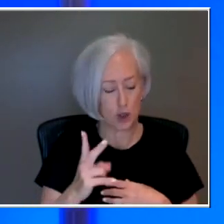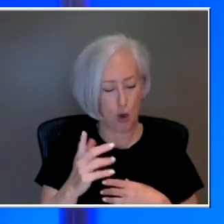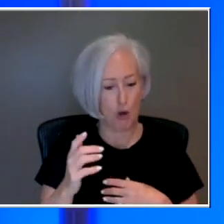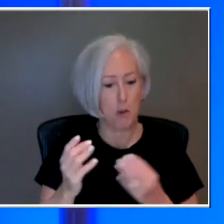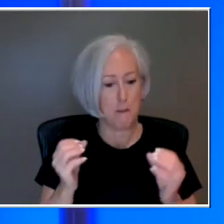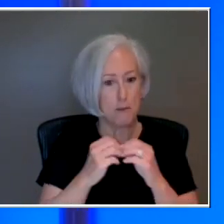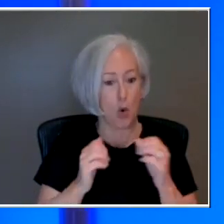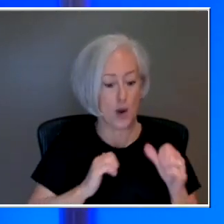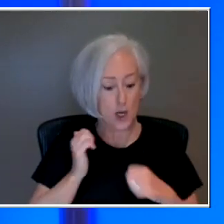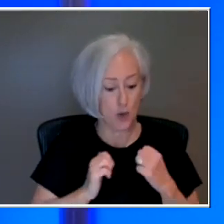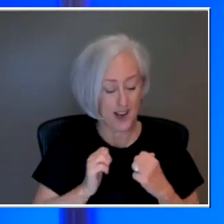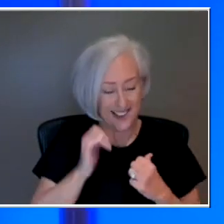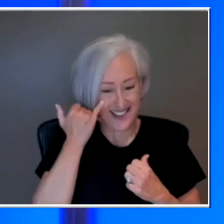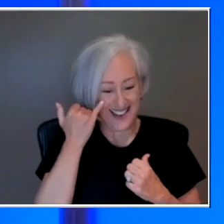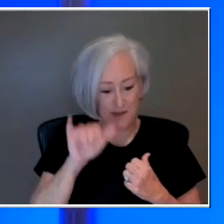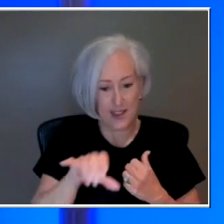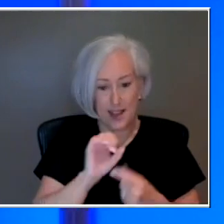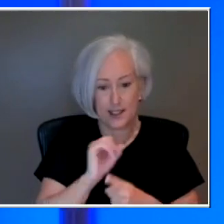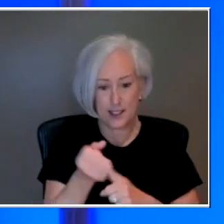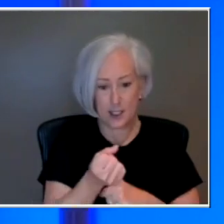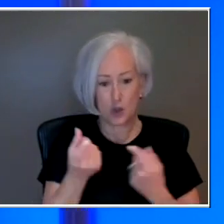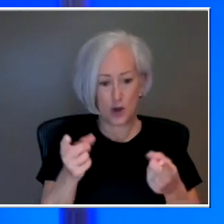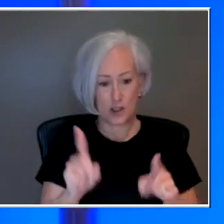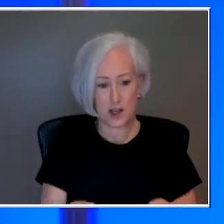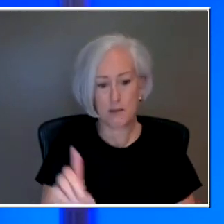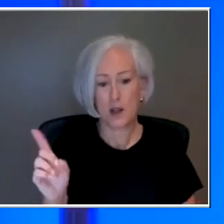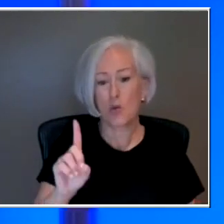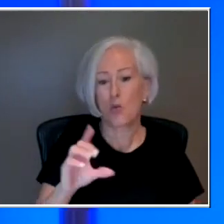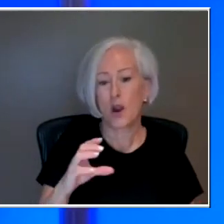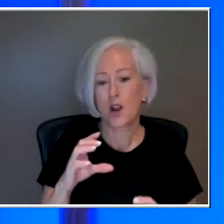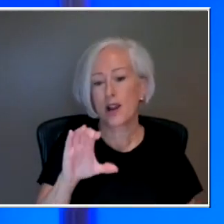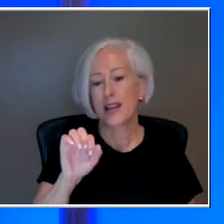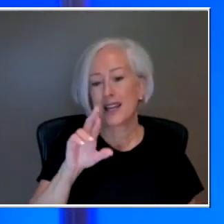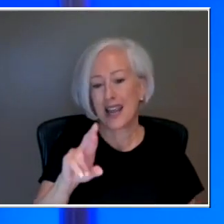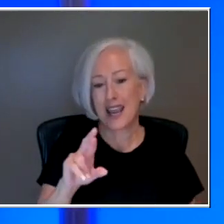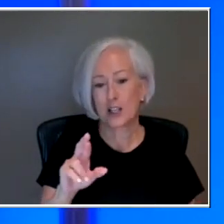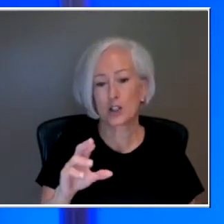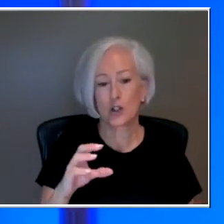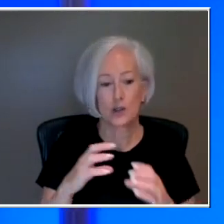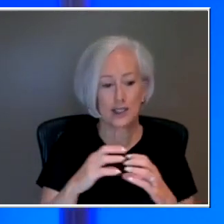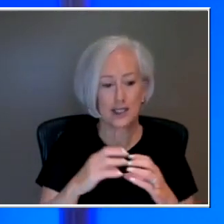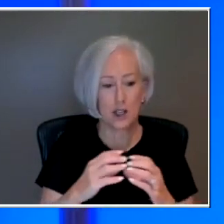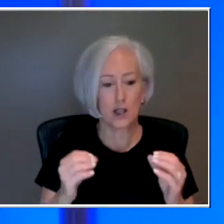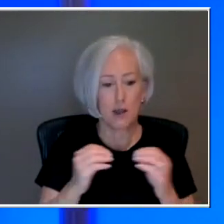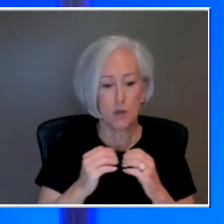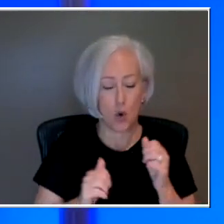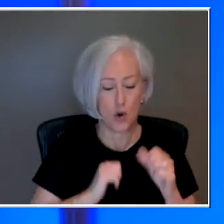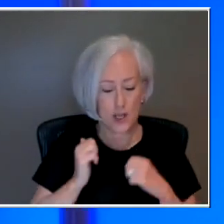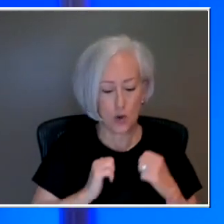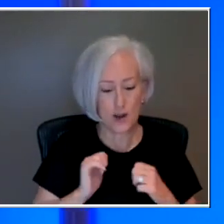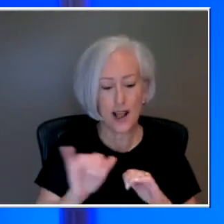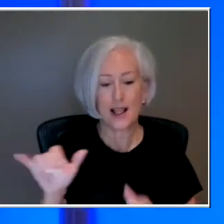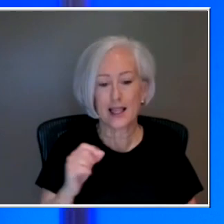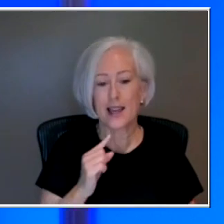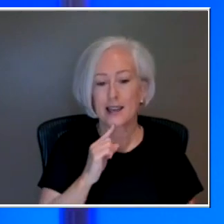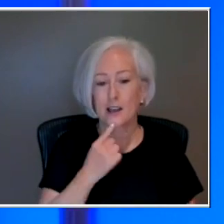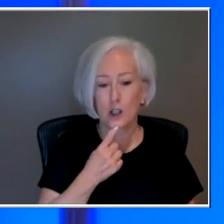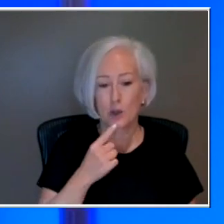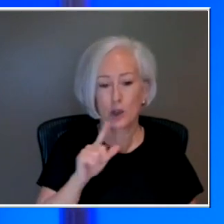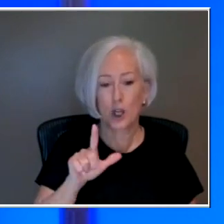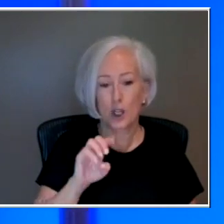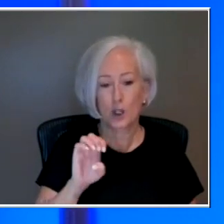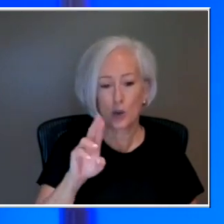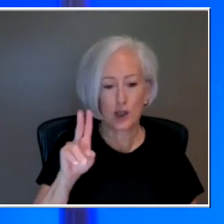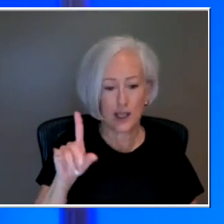a situation where the cancer cells are more aggressive, like acute leukemia, then often we prefer the stem cells to